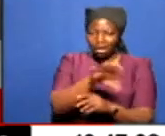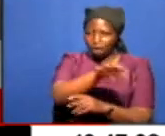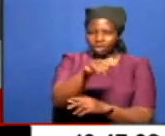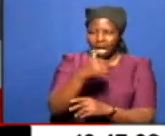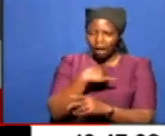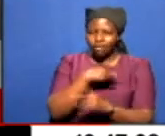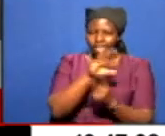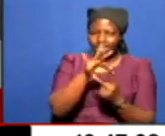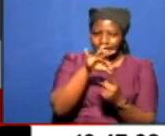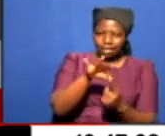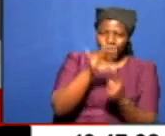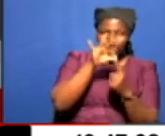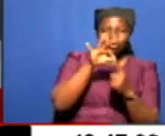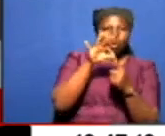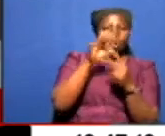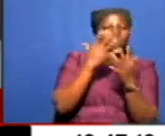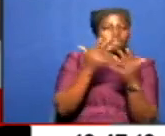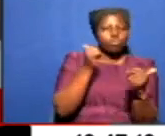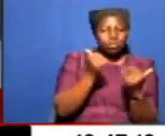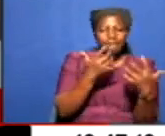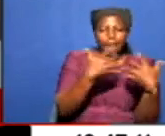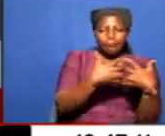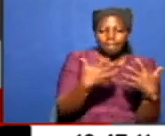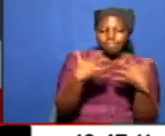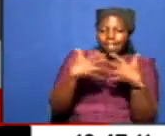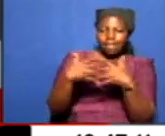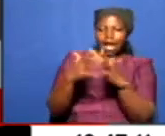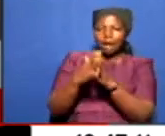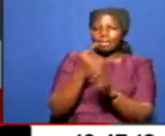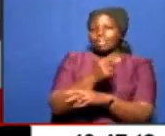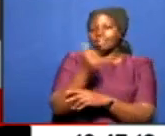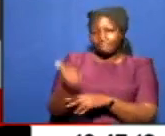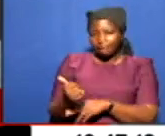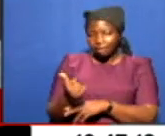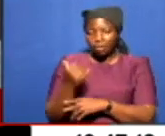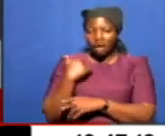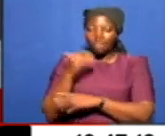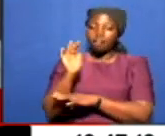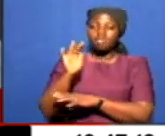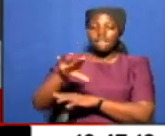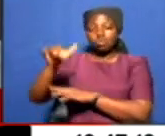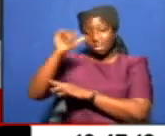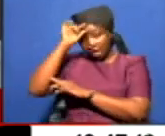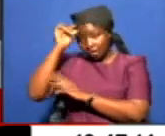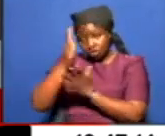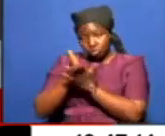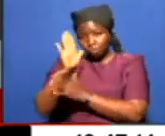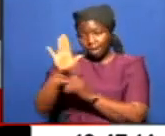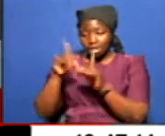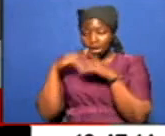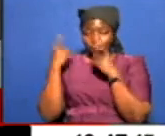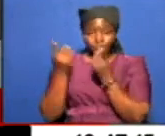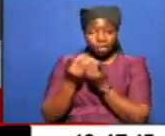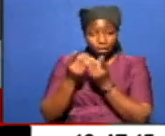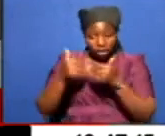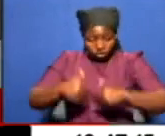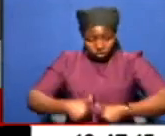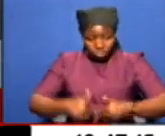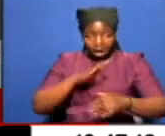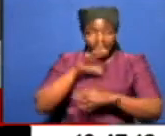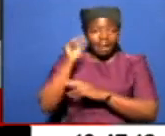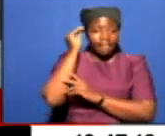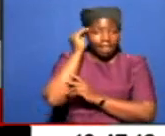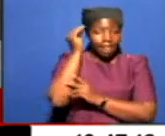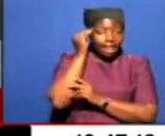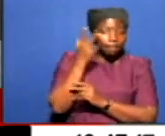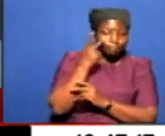therefore feed into each other. And so we have asked county governments through their departments of youth and education mm-hmm. to look